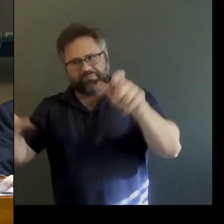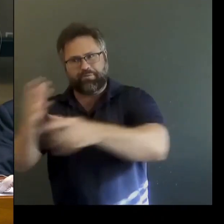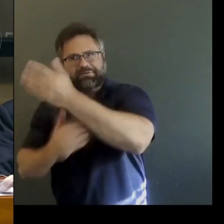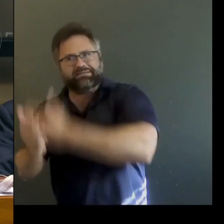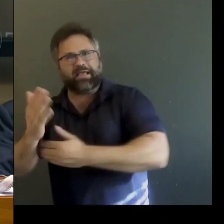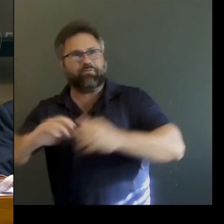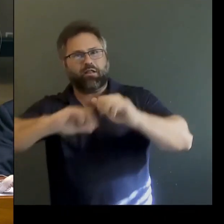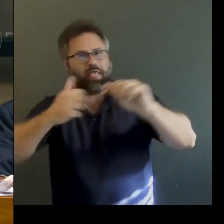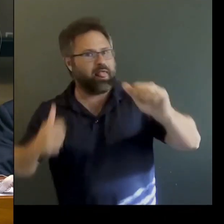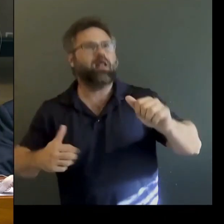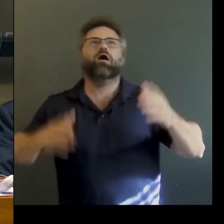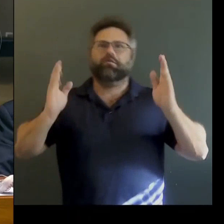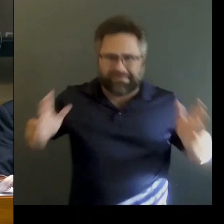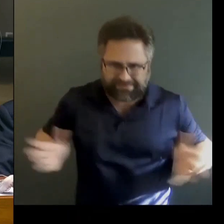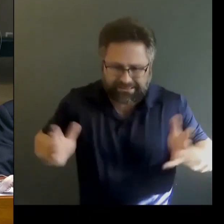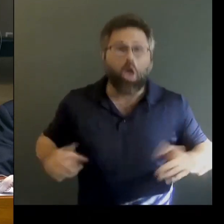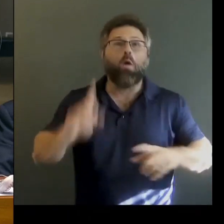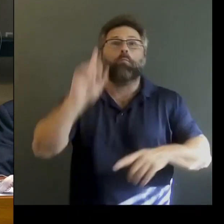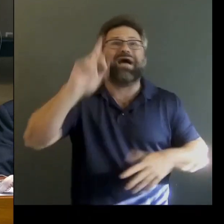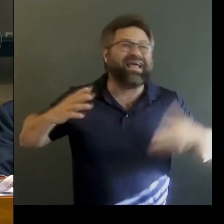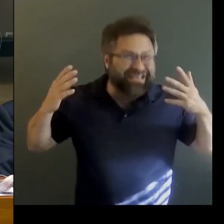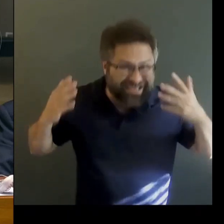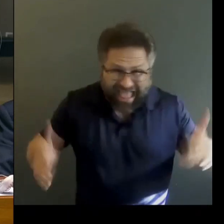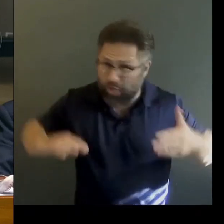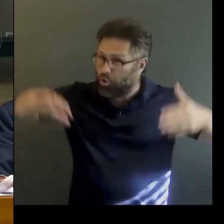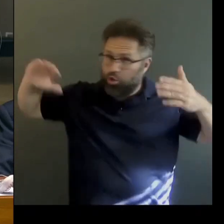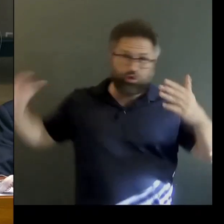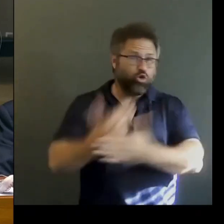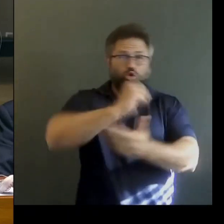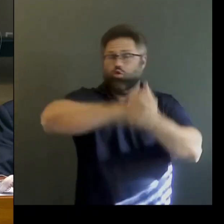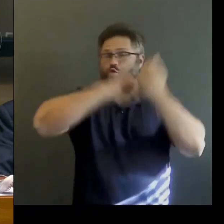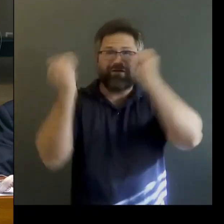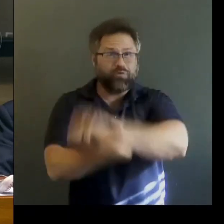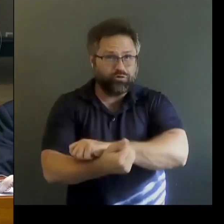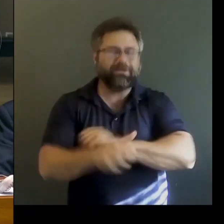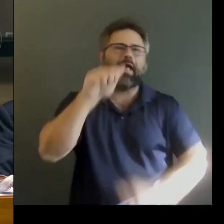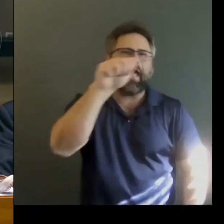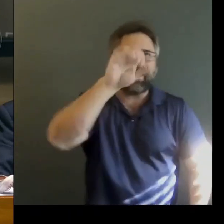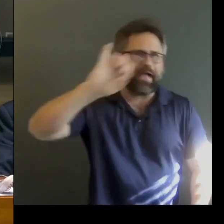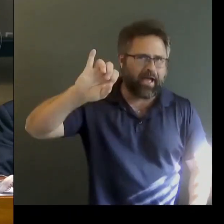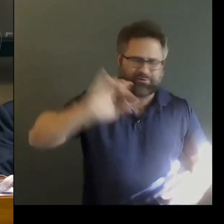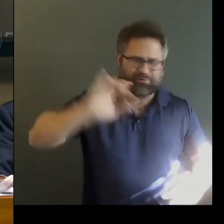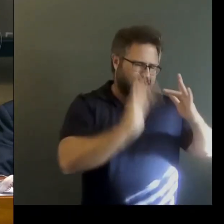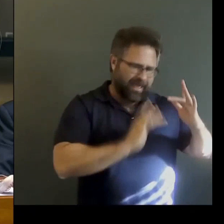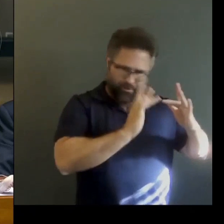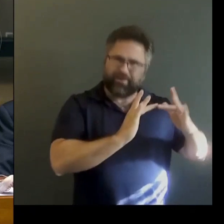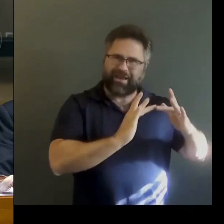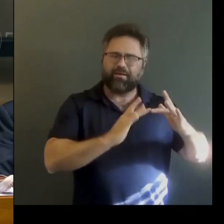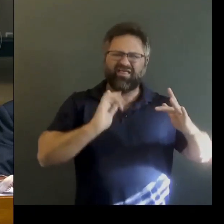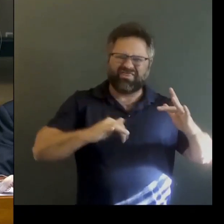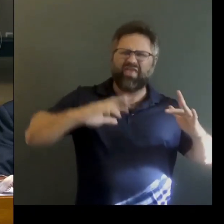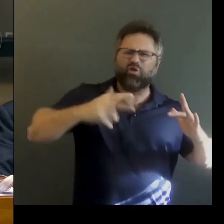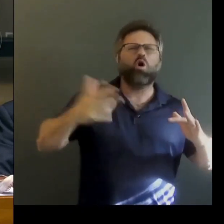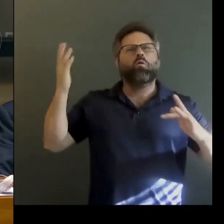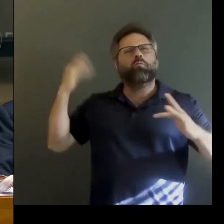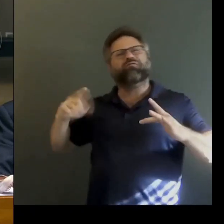revolution. If we do not integrate the accessibility discourse in AI from inception, there may not be a chance to